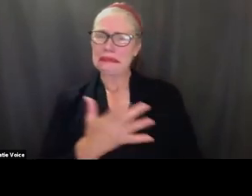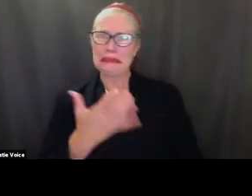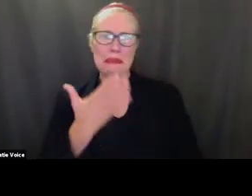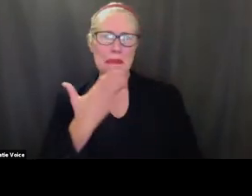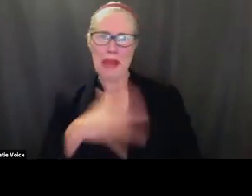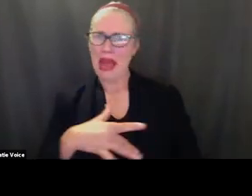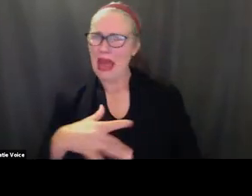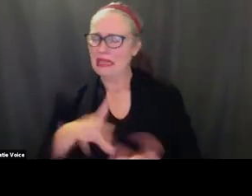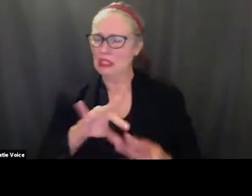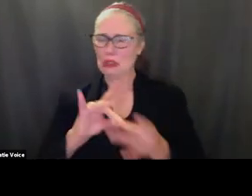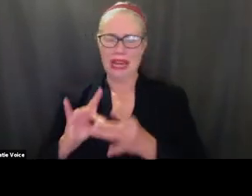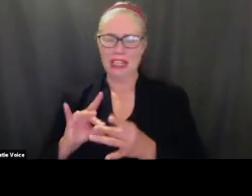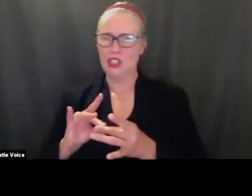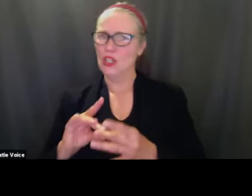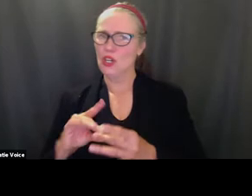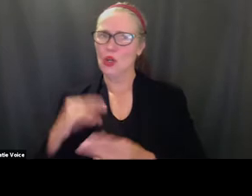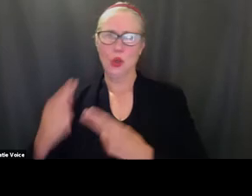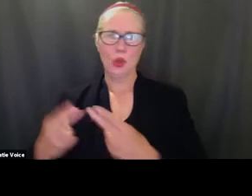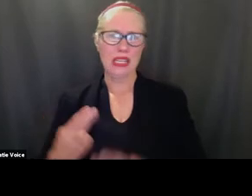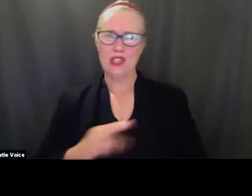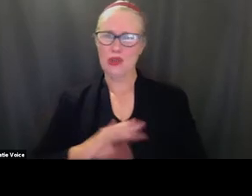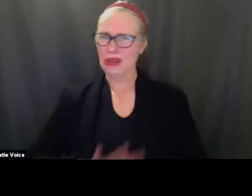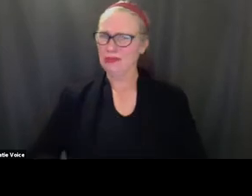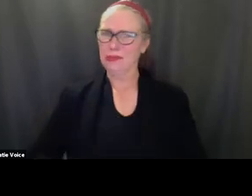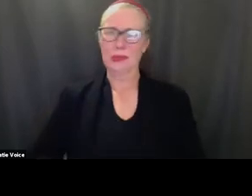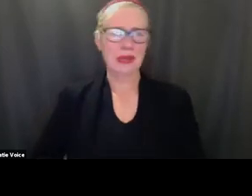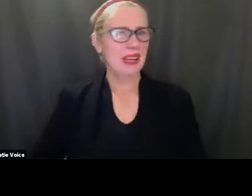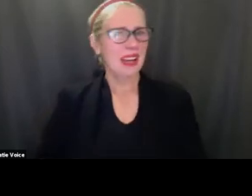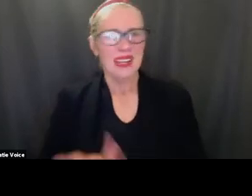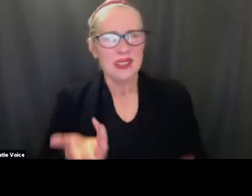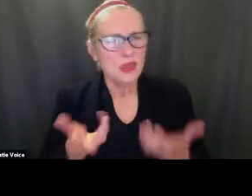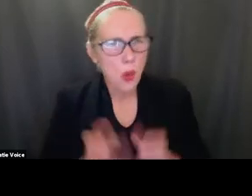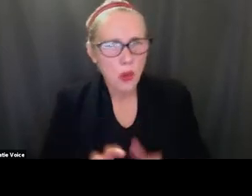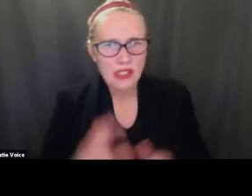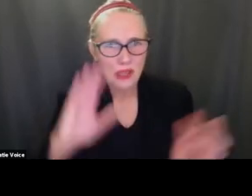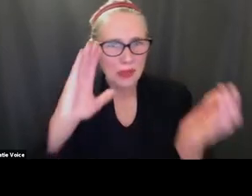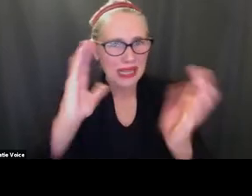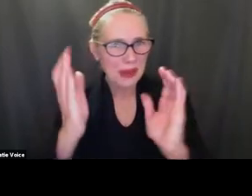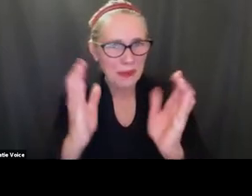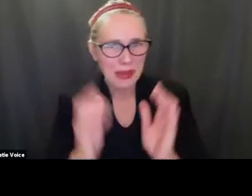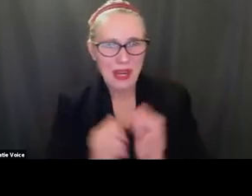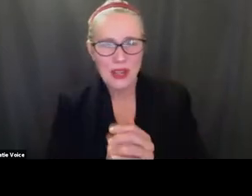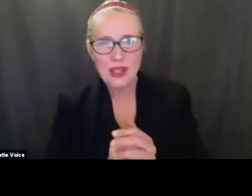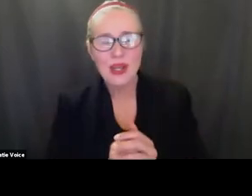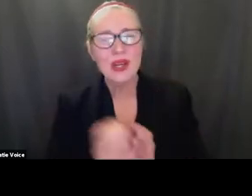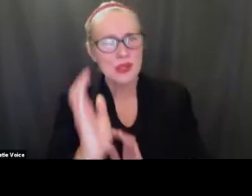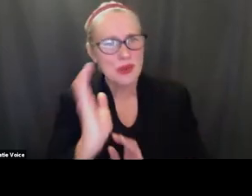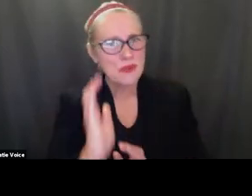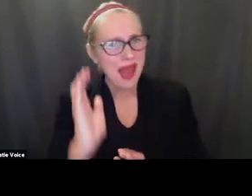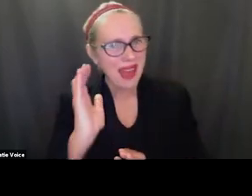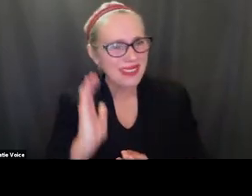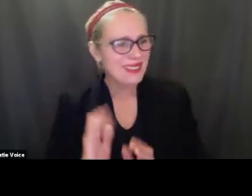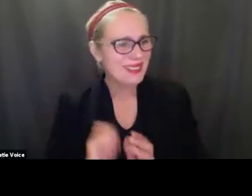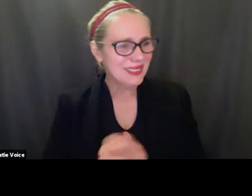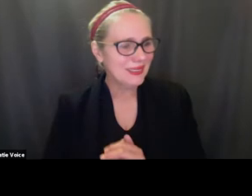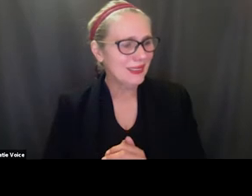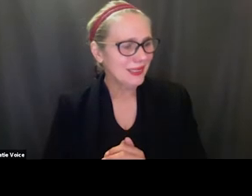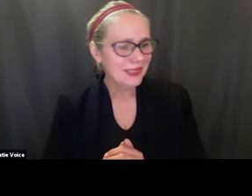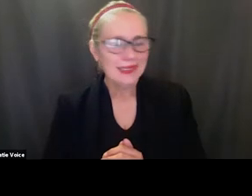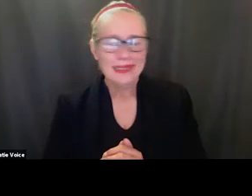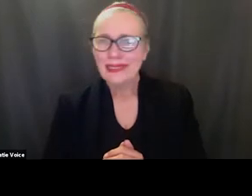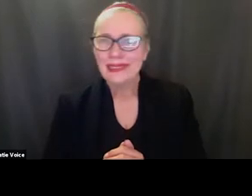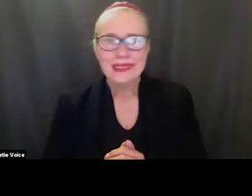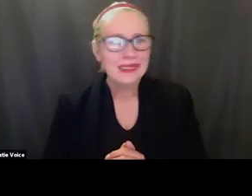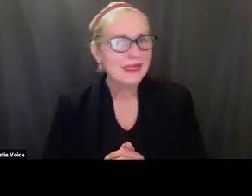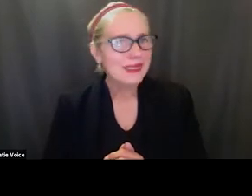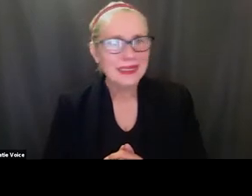so you know if you don't want to be compared to the past era and past a bad